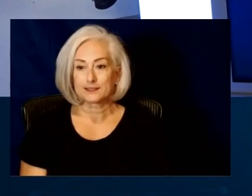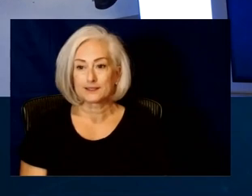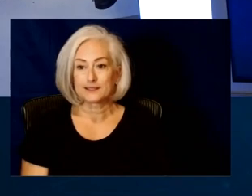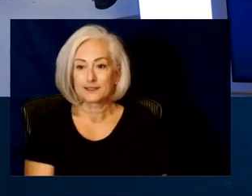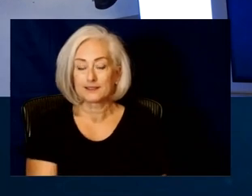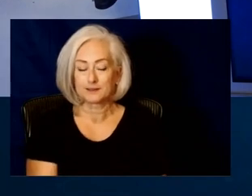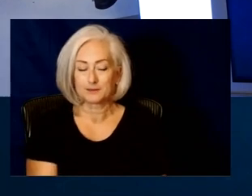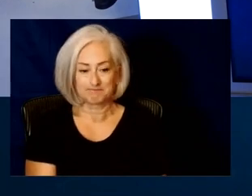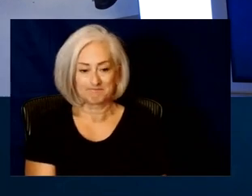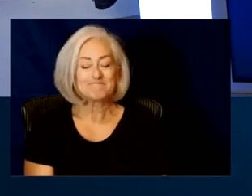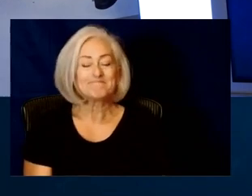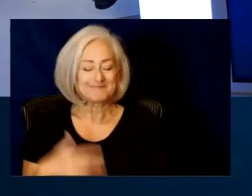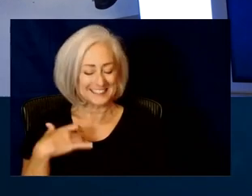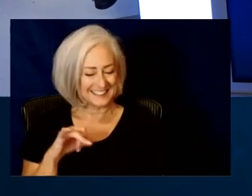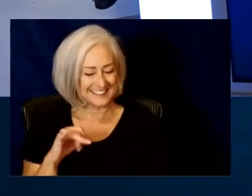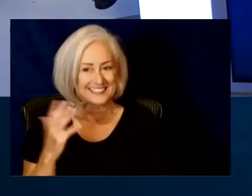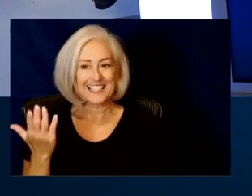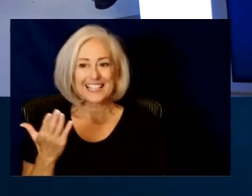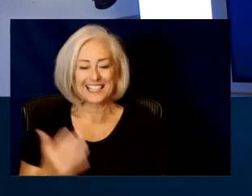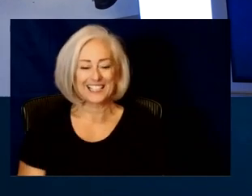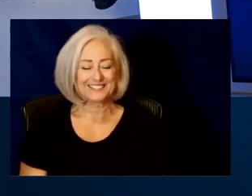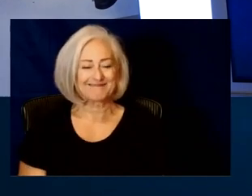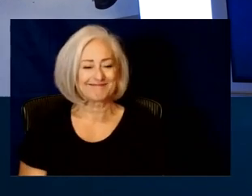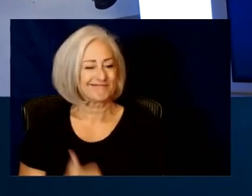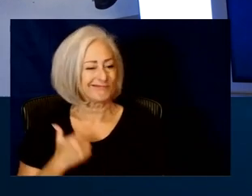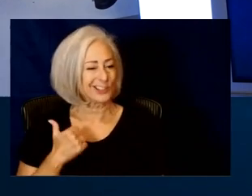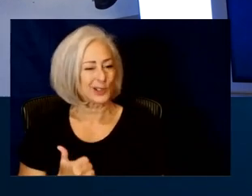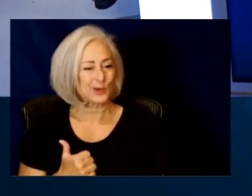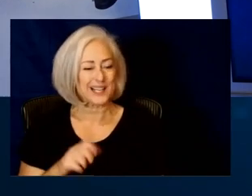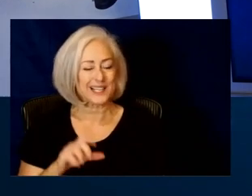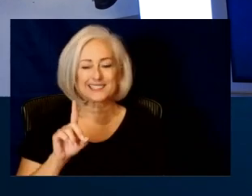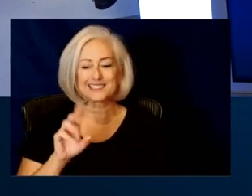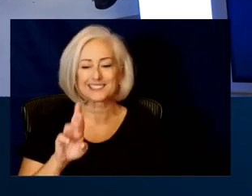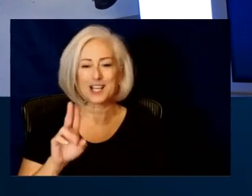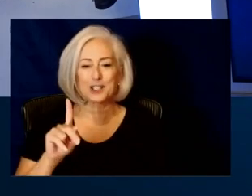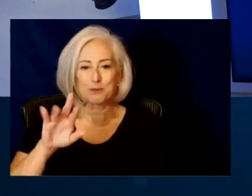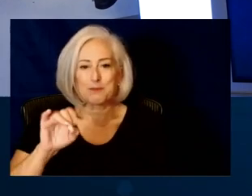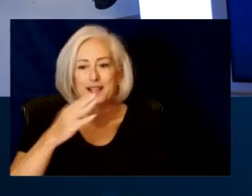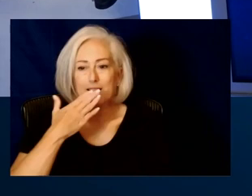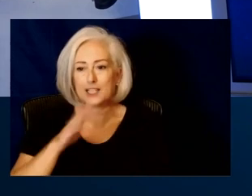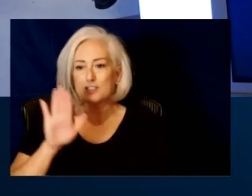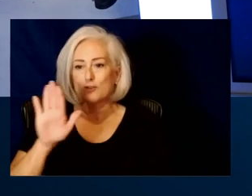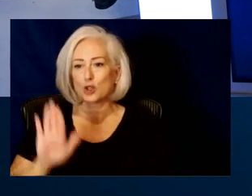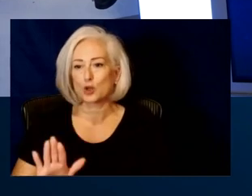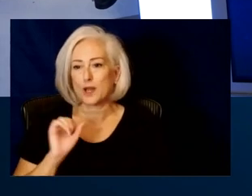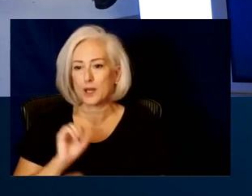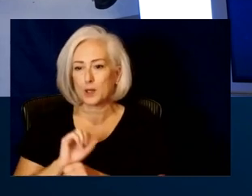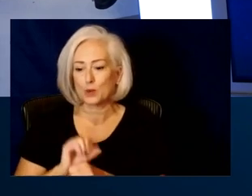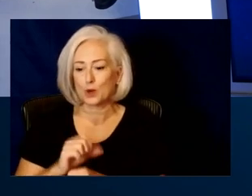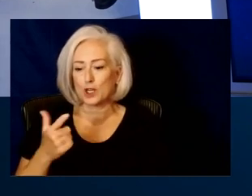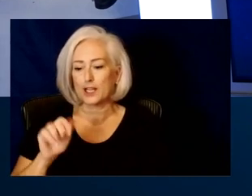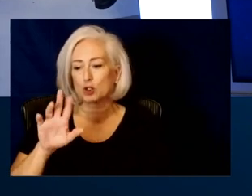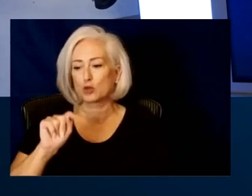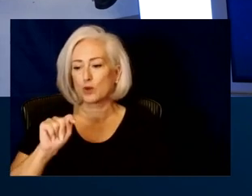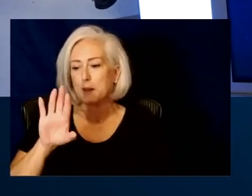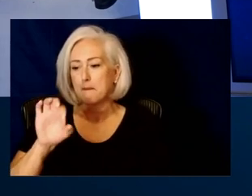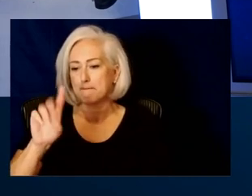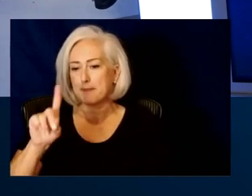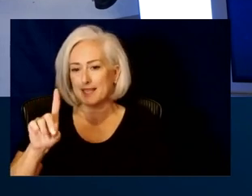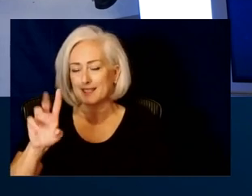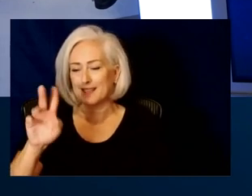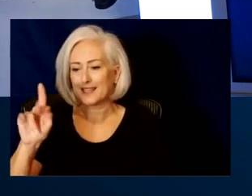I'm still here. Excellent, Dr. Pike. First of all, thanks again for your great work in Great Bend. Any final thoughts from Great Bend?